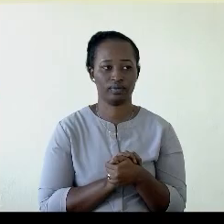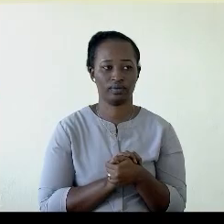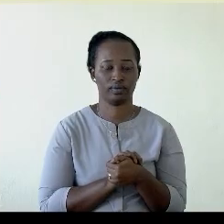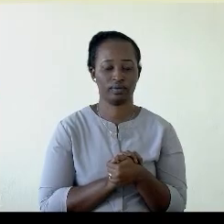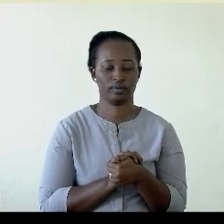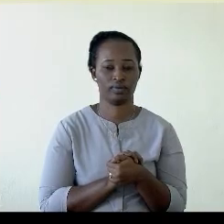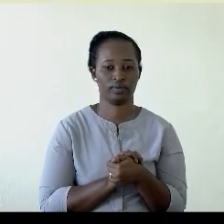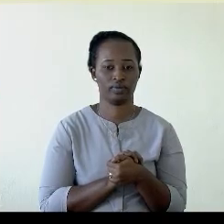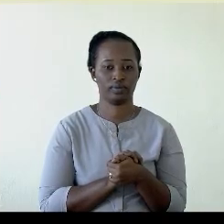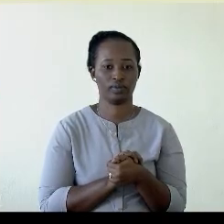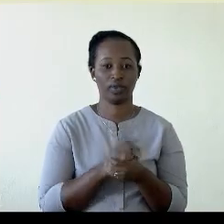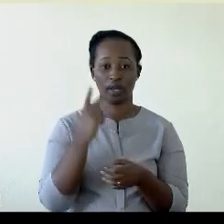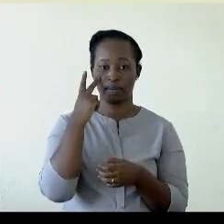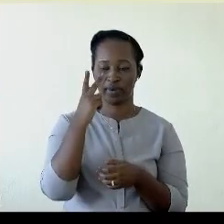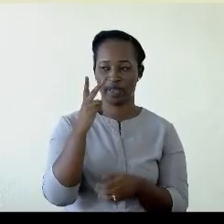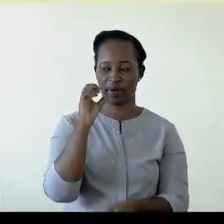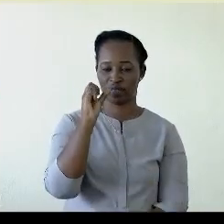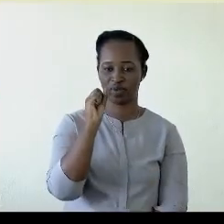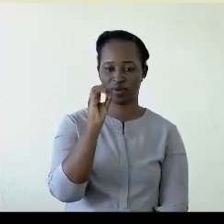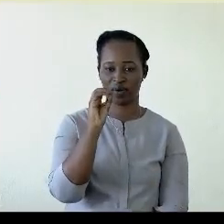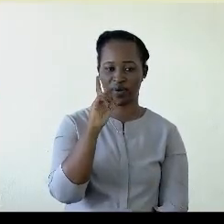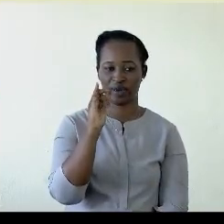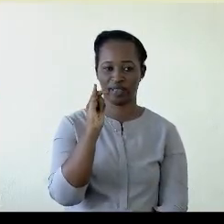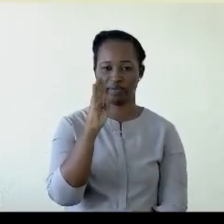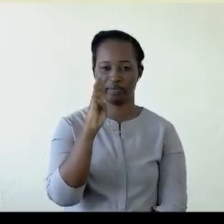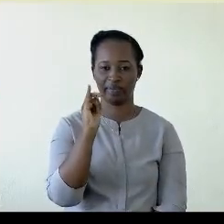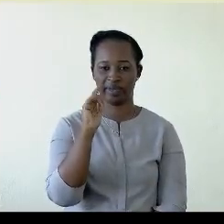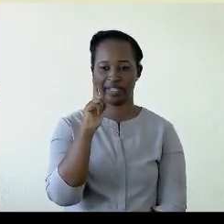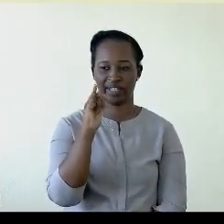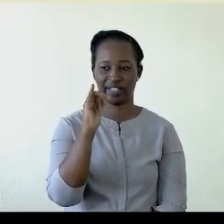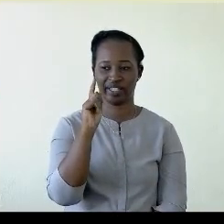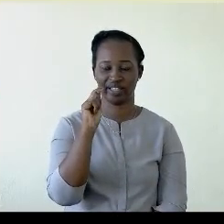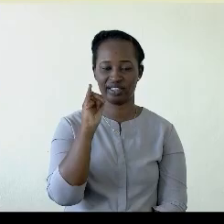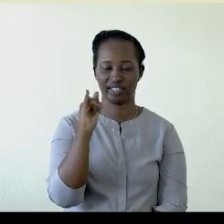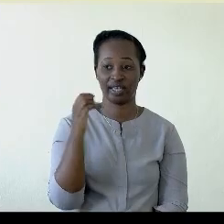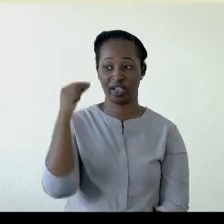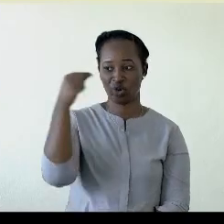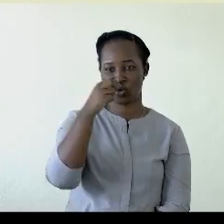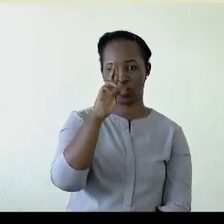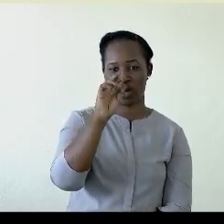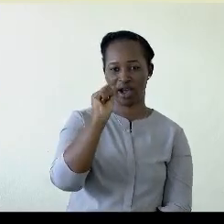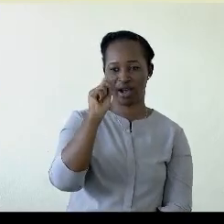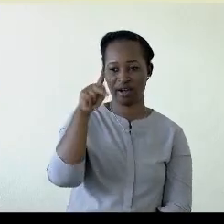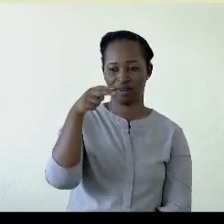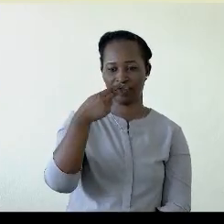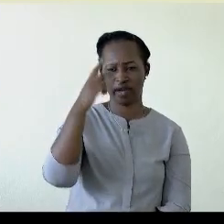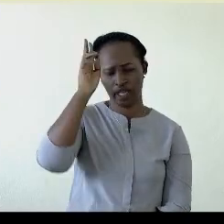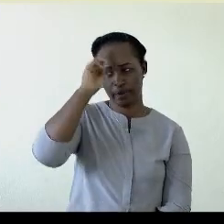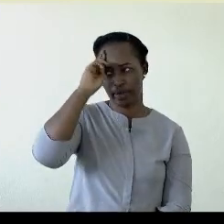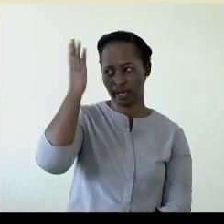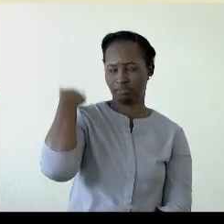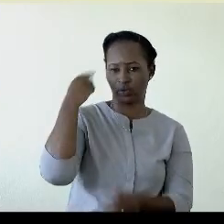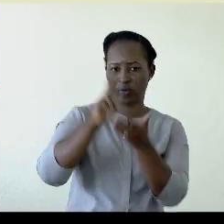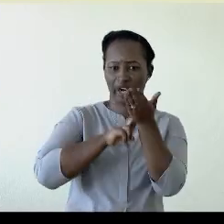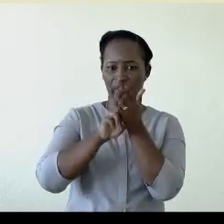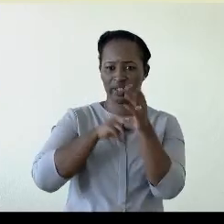Look at the solubility graph. Remember, we have used this graph when we were studying the solubility